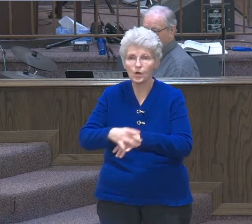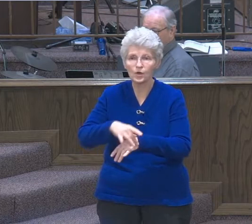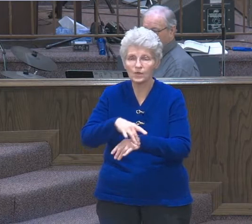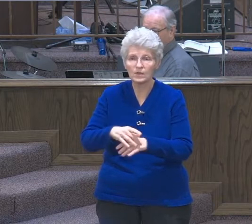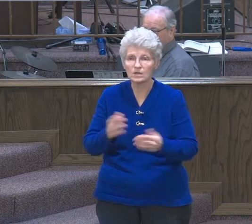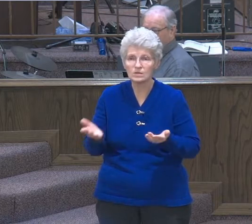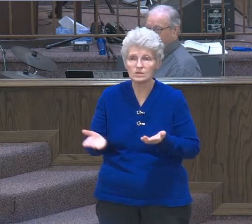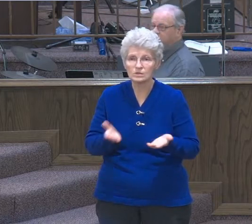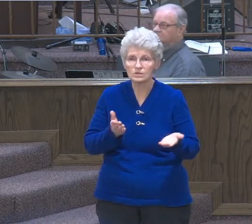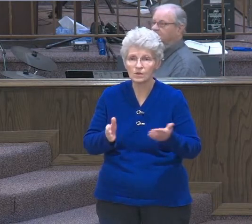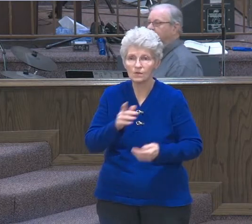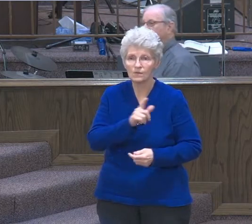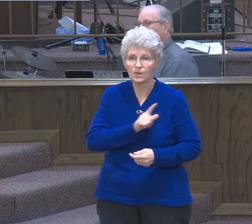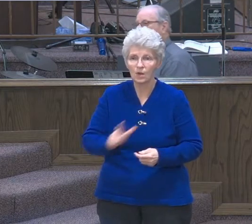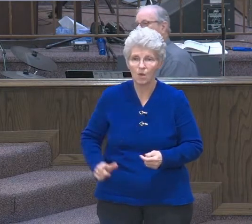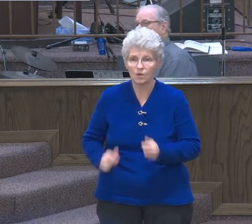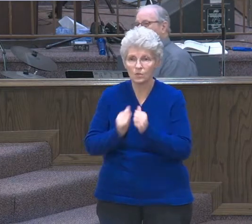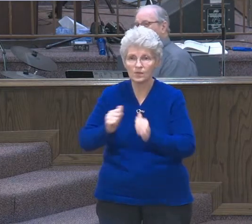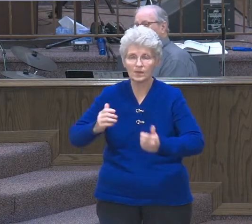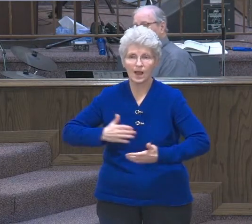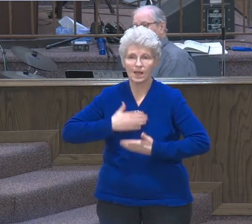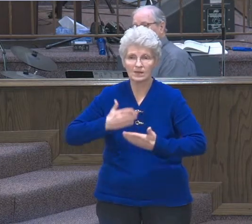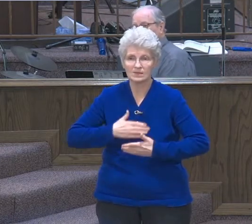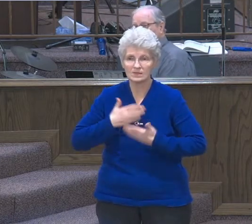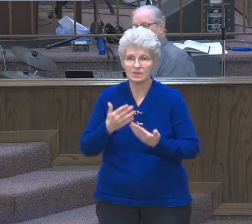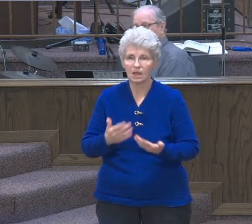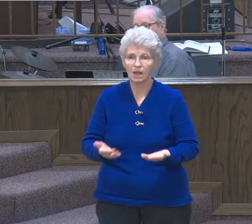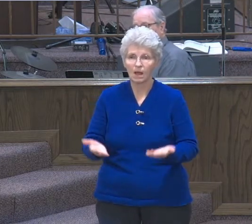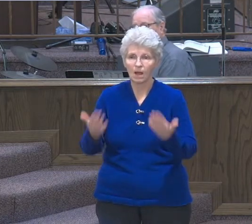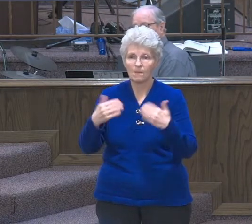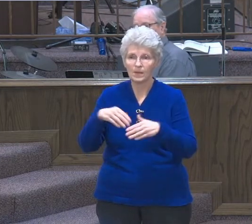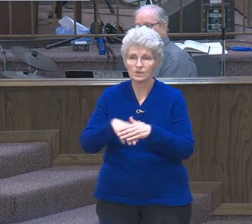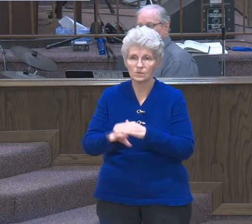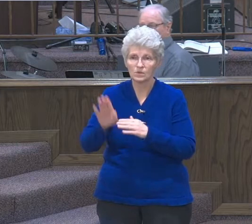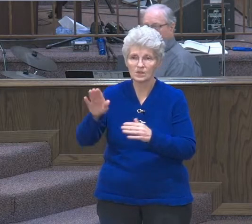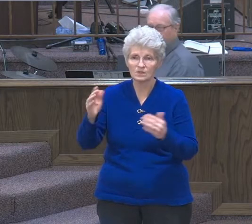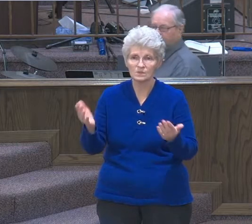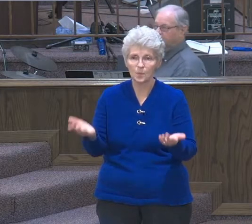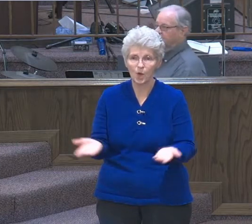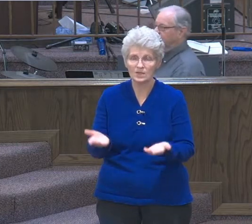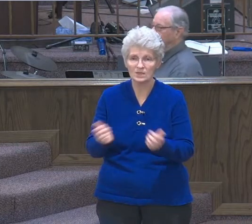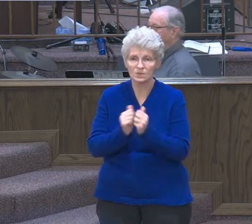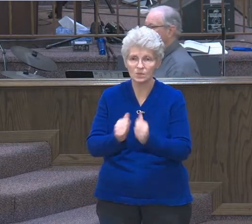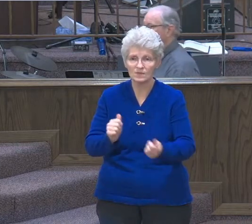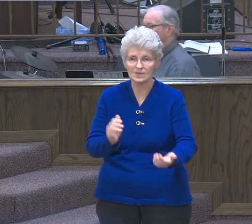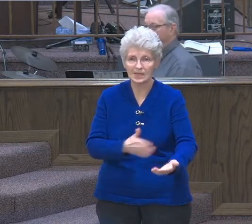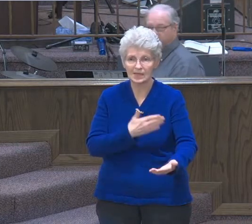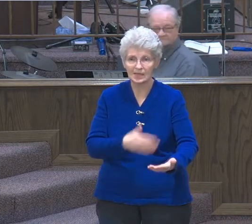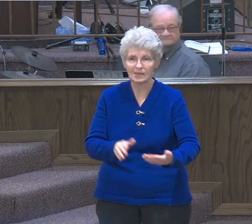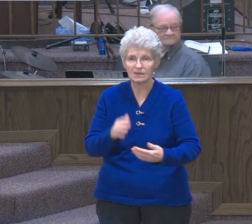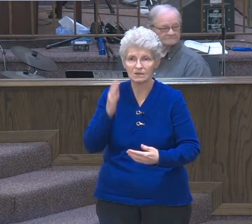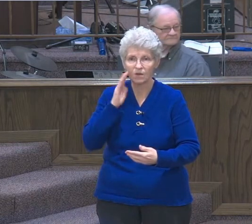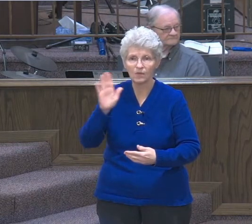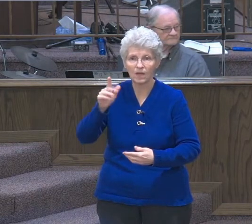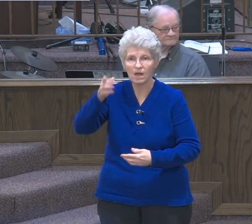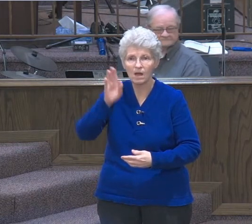with gladness. Come into his presence with singing. Know that the Lord, he is God. It